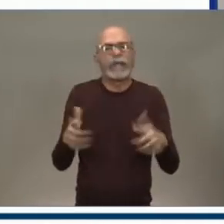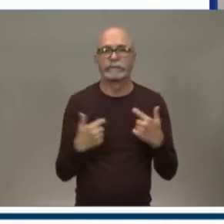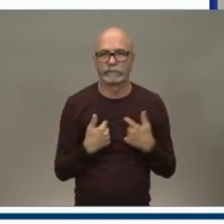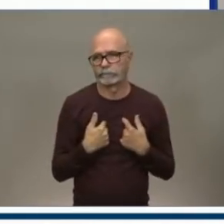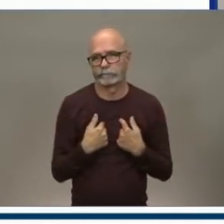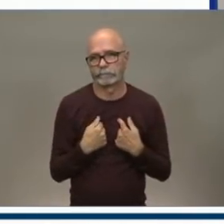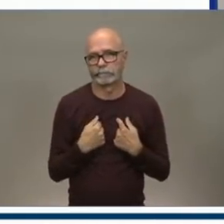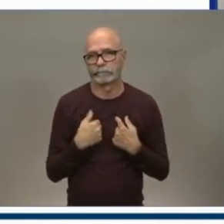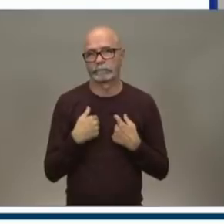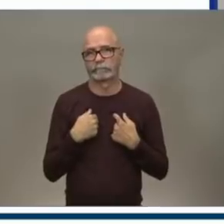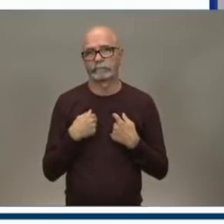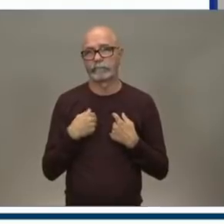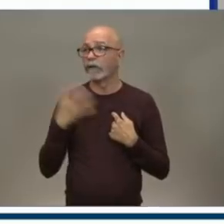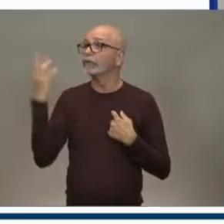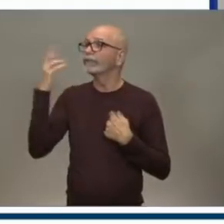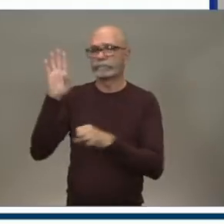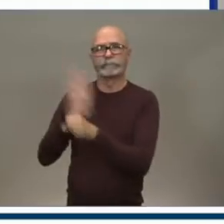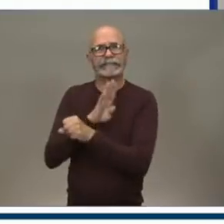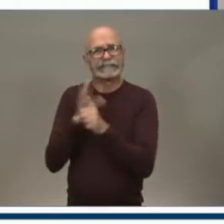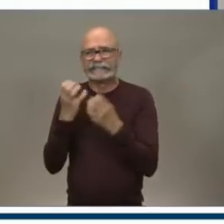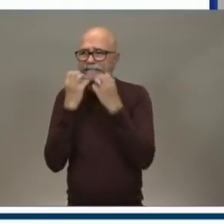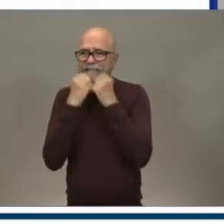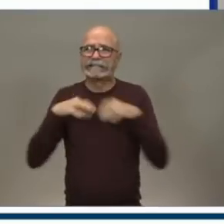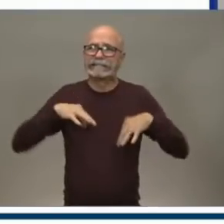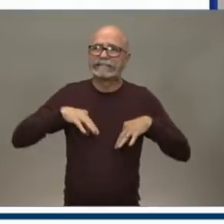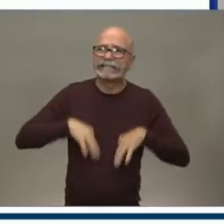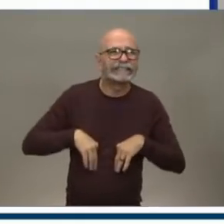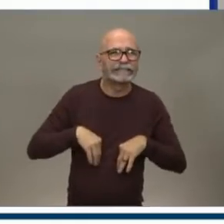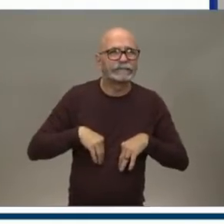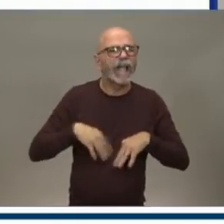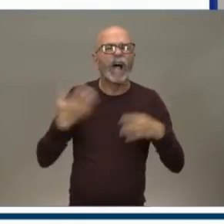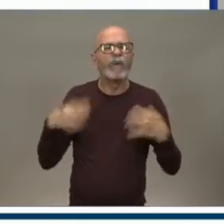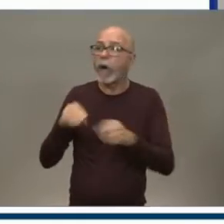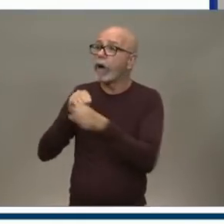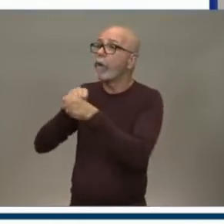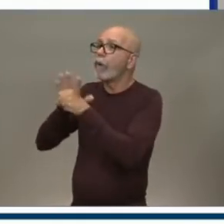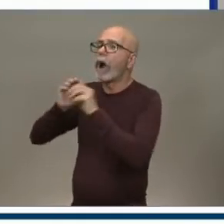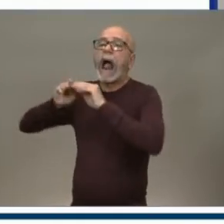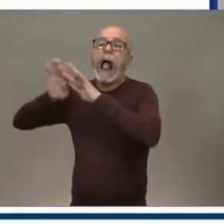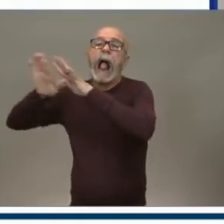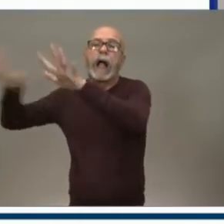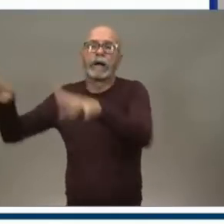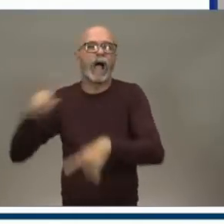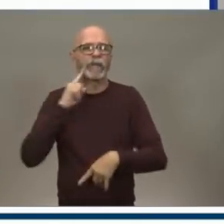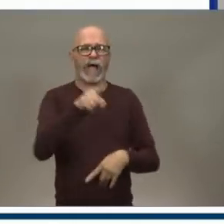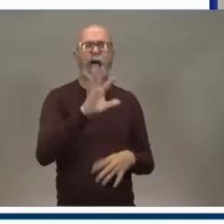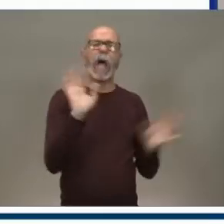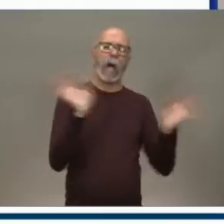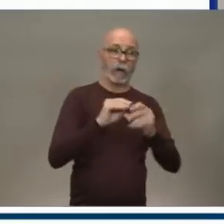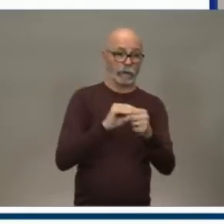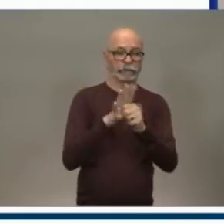So if you think COVID isn't real, if you think COVID isn't a risk, think again.